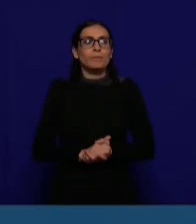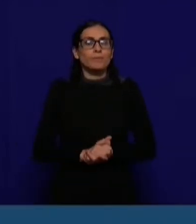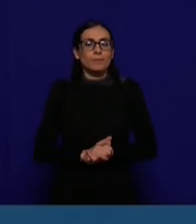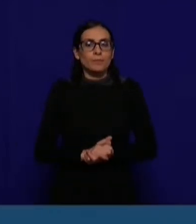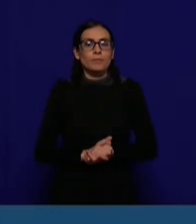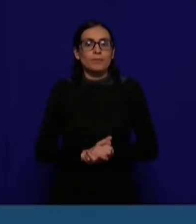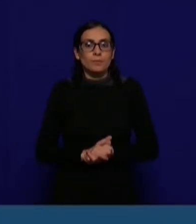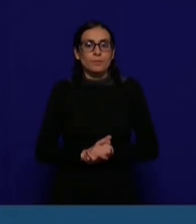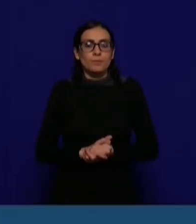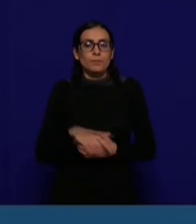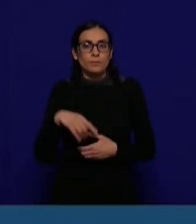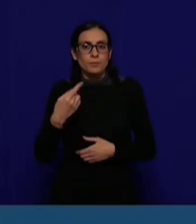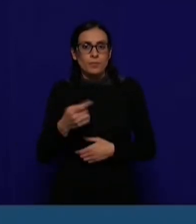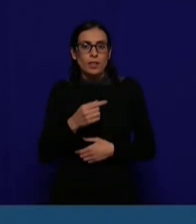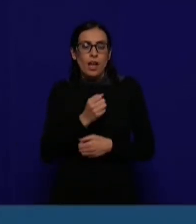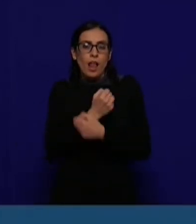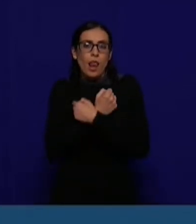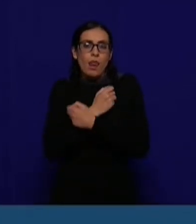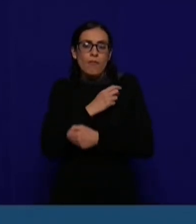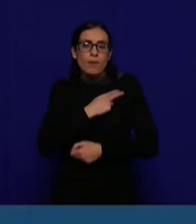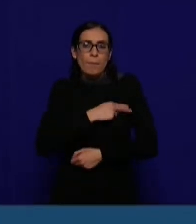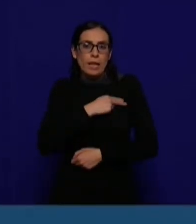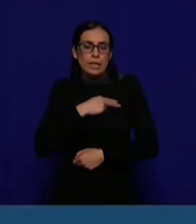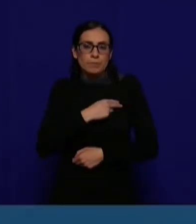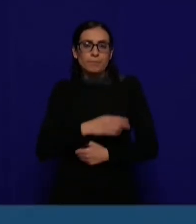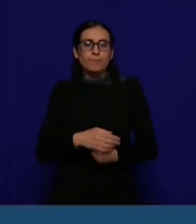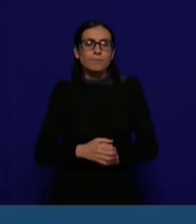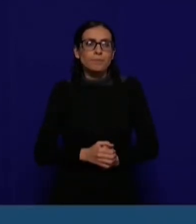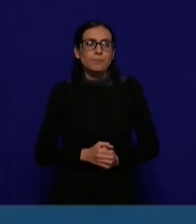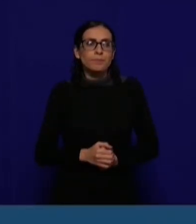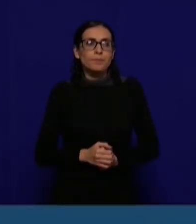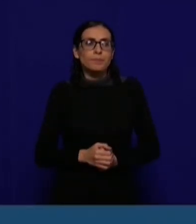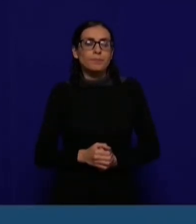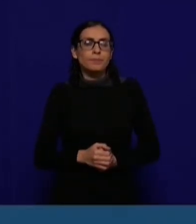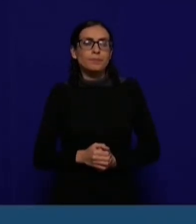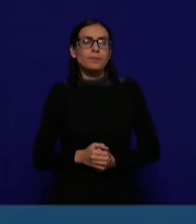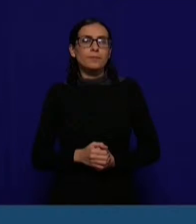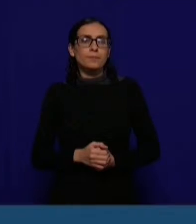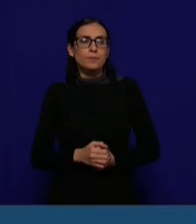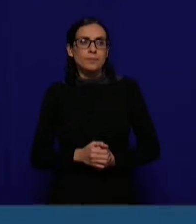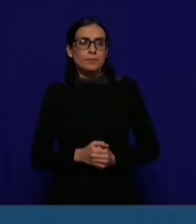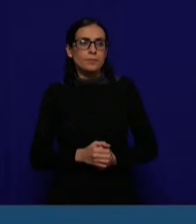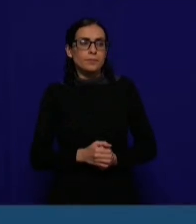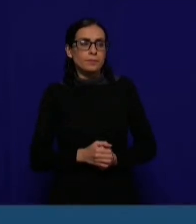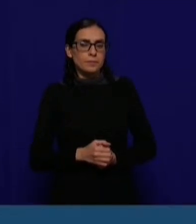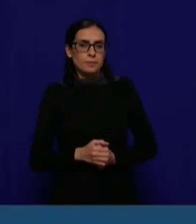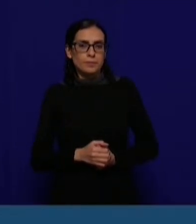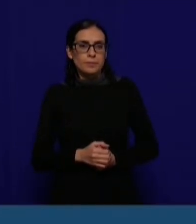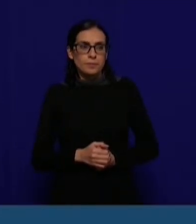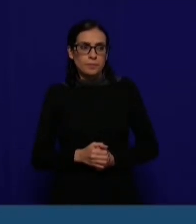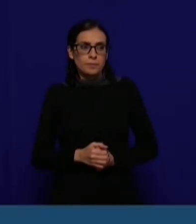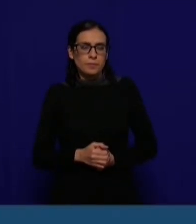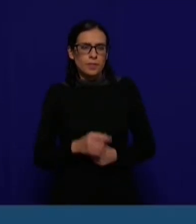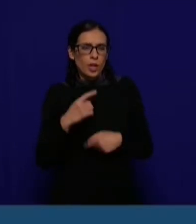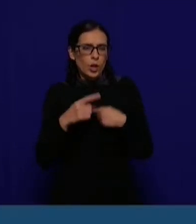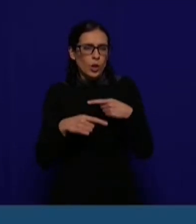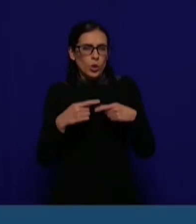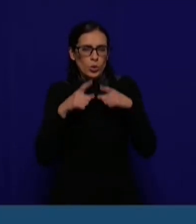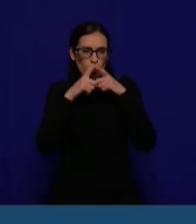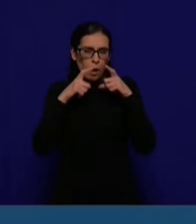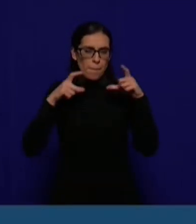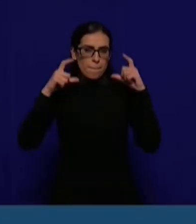Malta. Hi, Dr. Gauci. Another question about the issue of wearing face masks